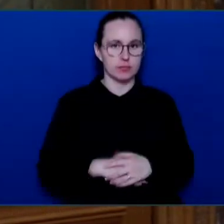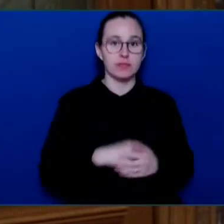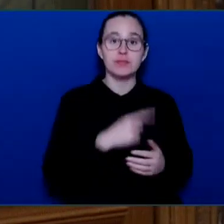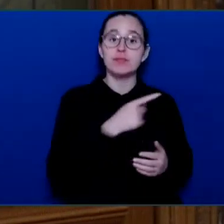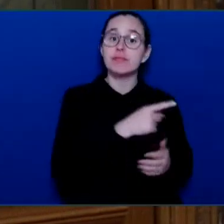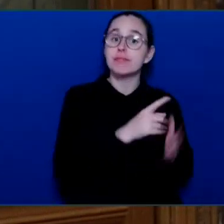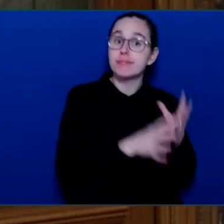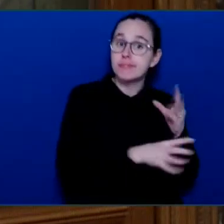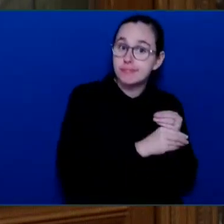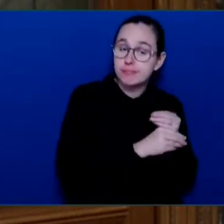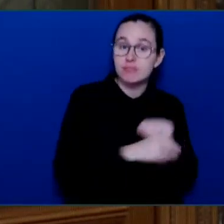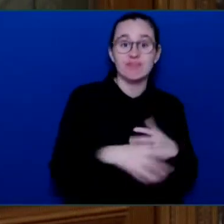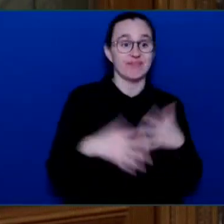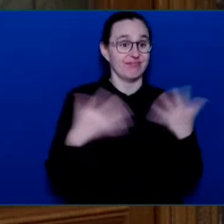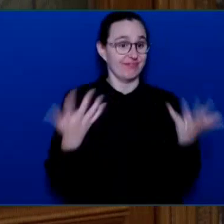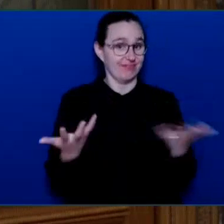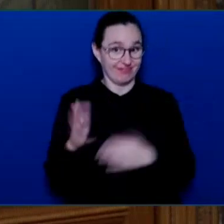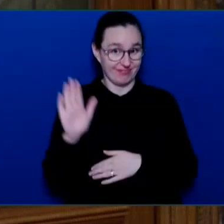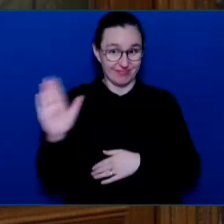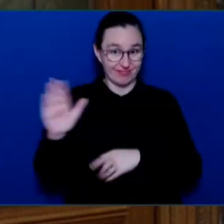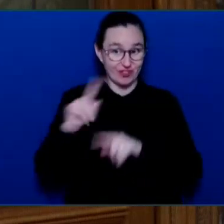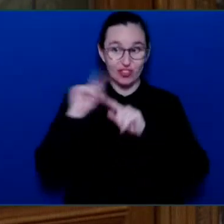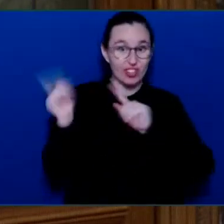and Family Development.